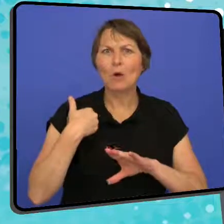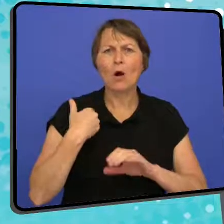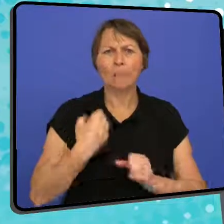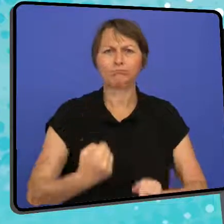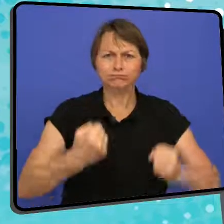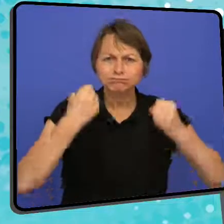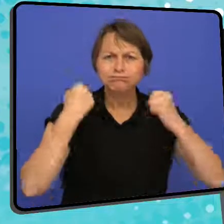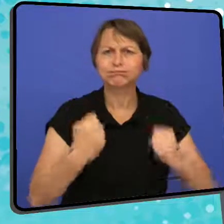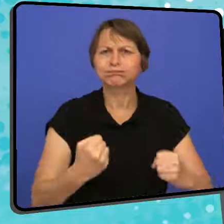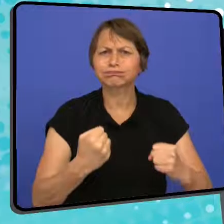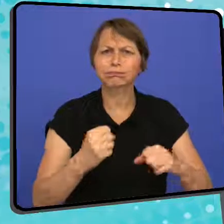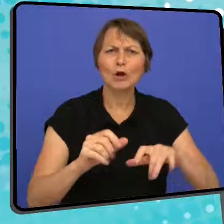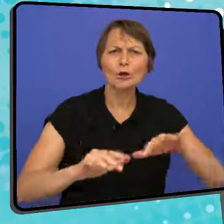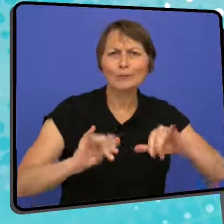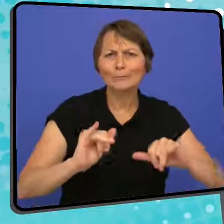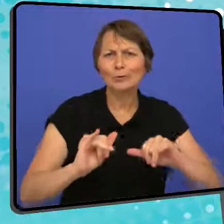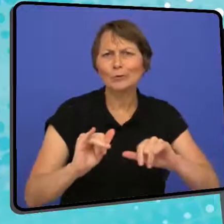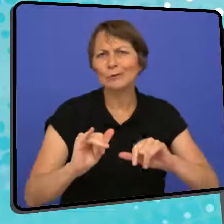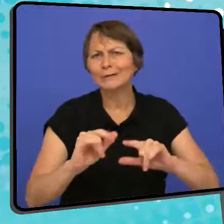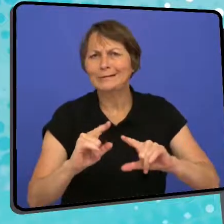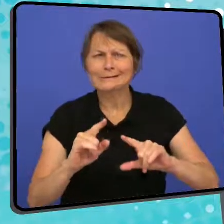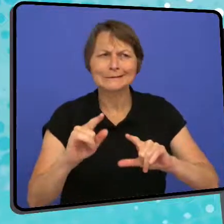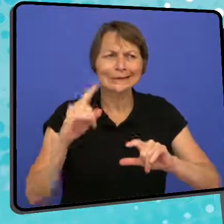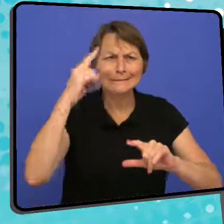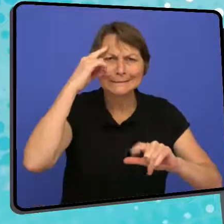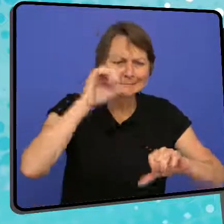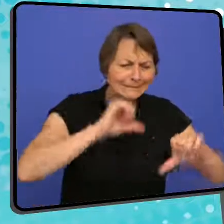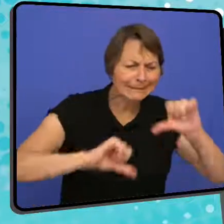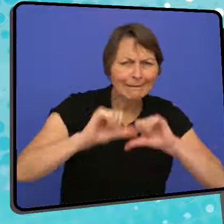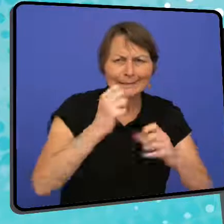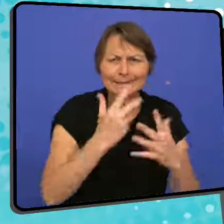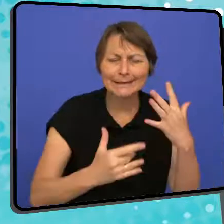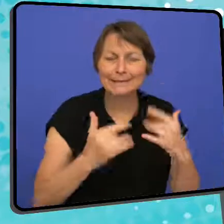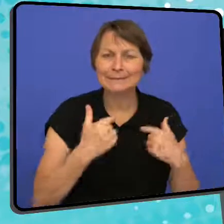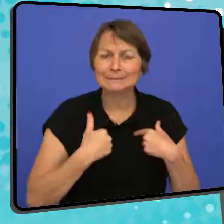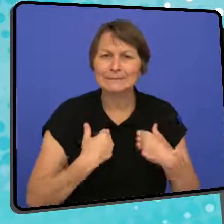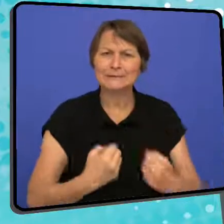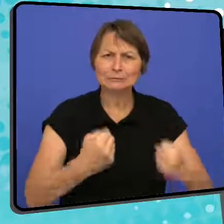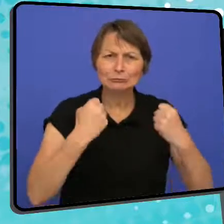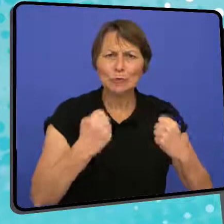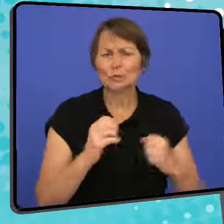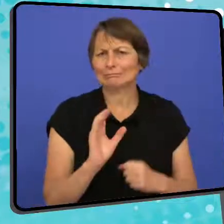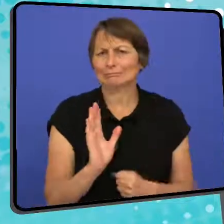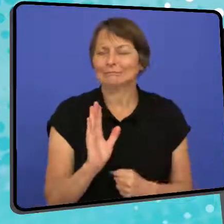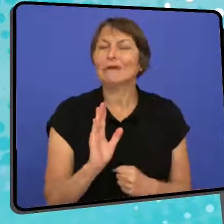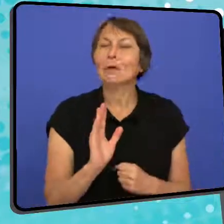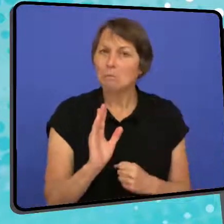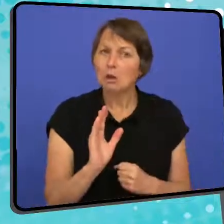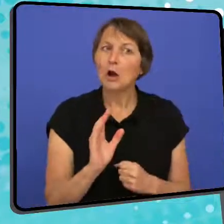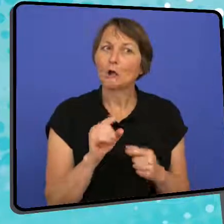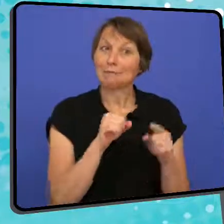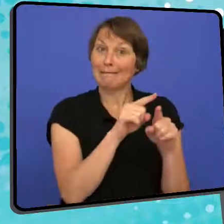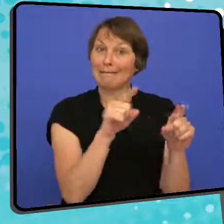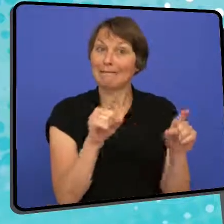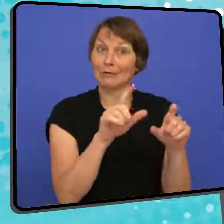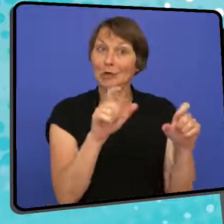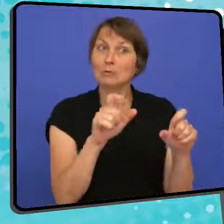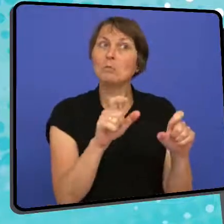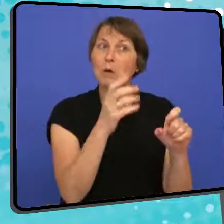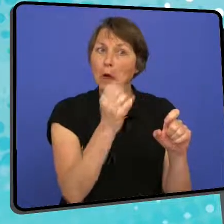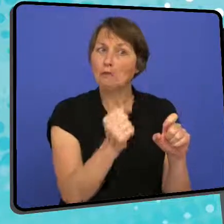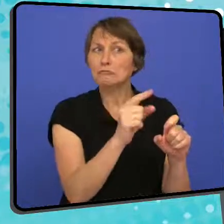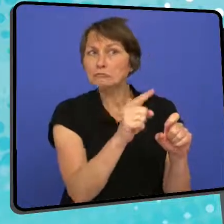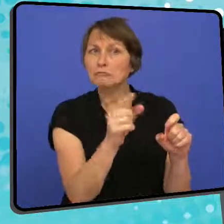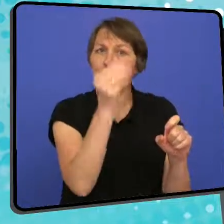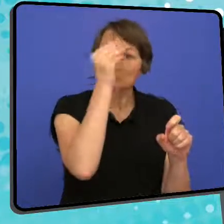virtual machines or compute clusters or whatever you like to call it. But they already have, they were partnering